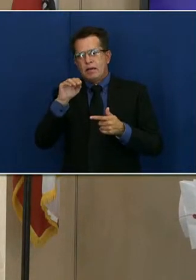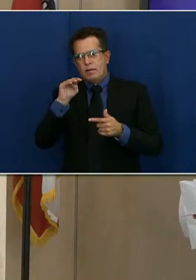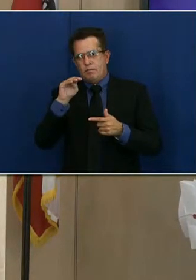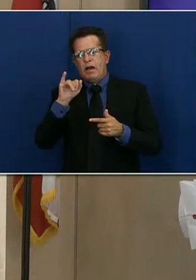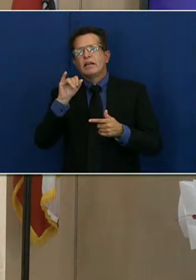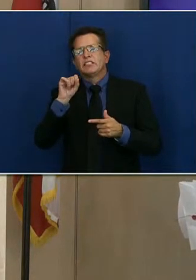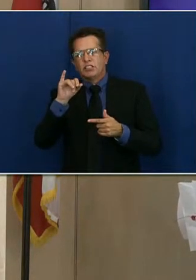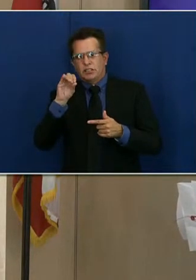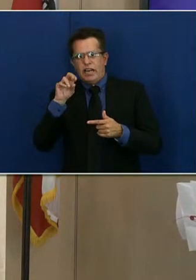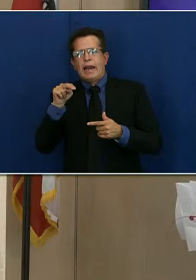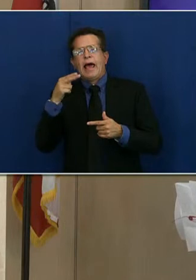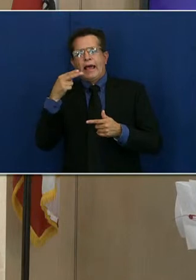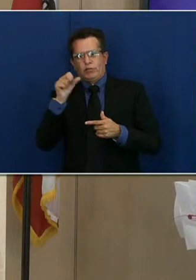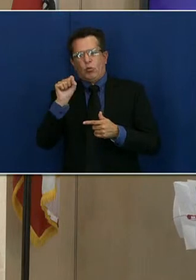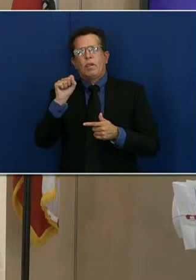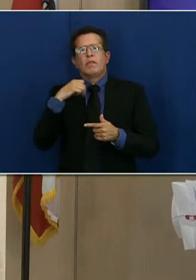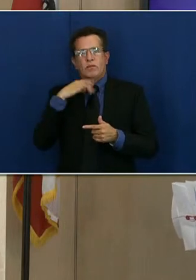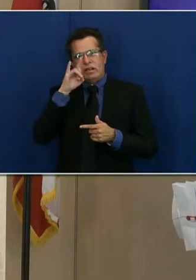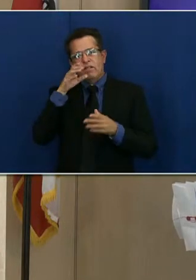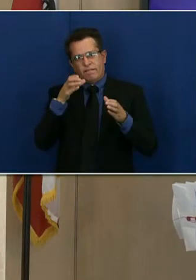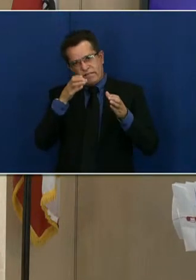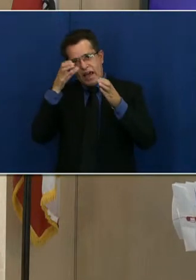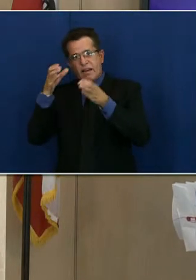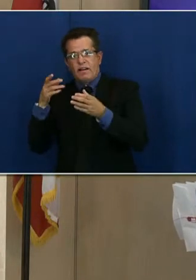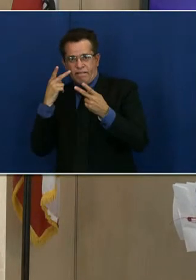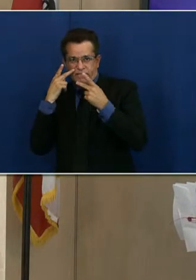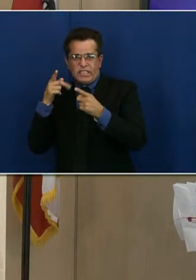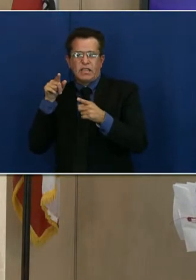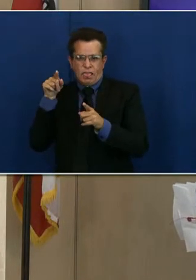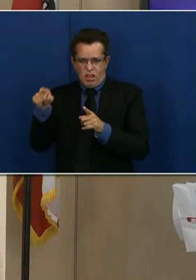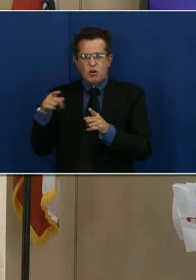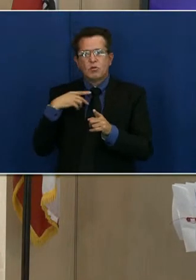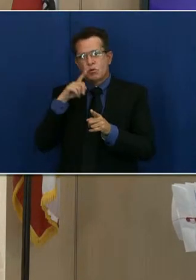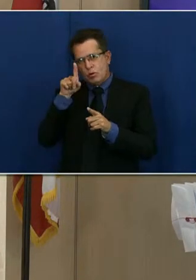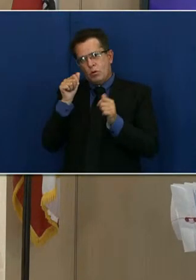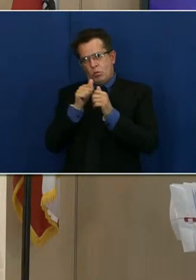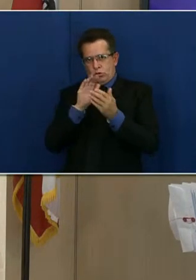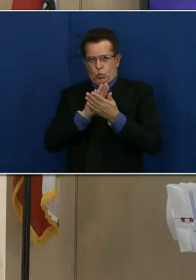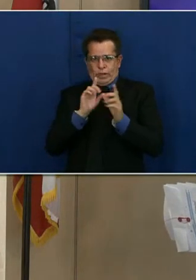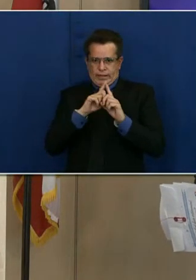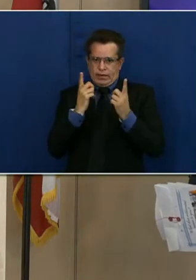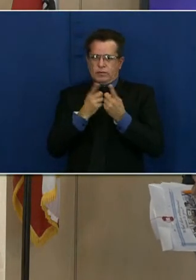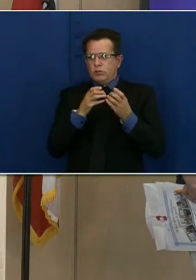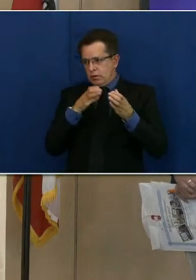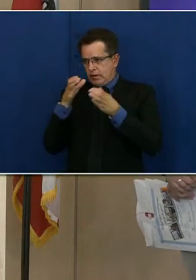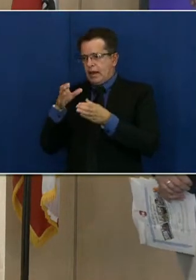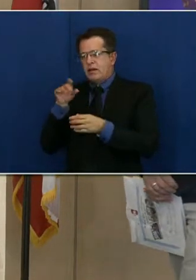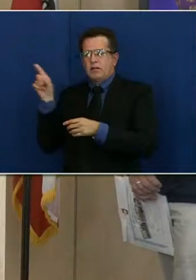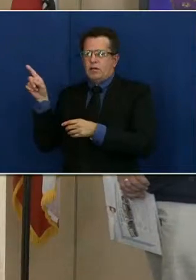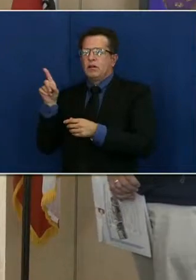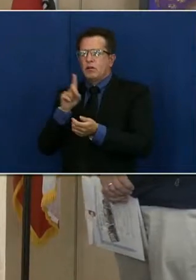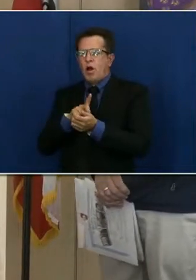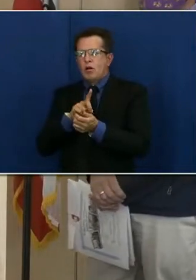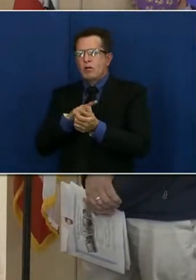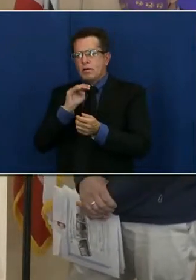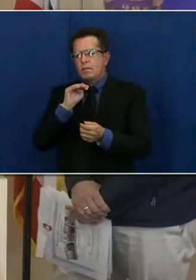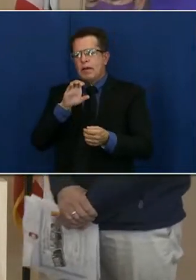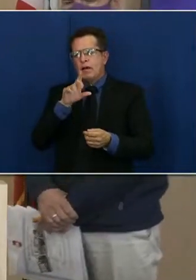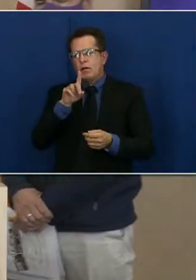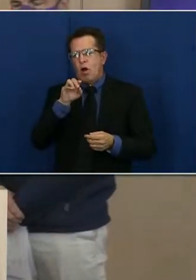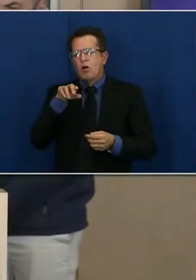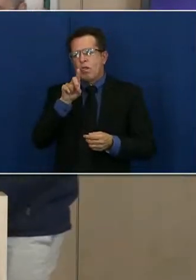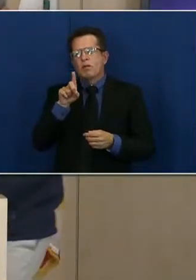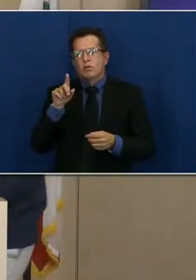and so we are working closely with the school district as well as the San Diego County Office of Ed. Dr. McDonald can share additional